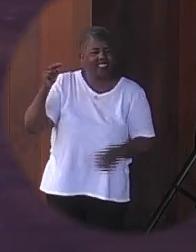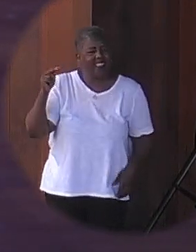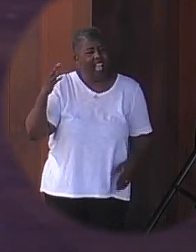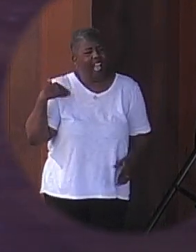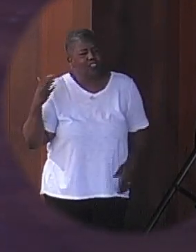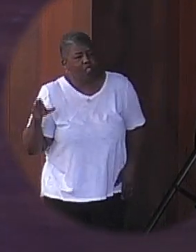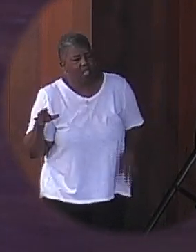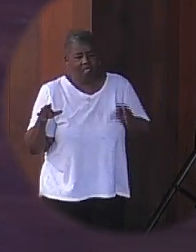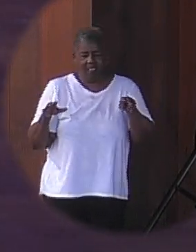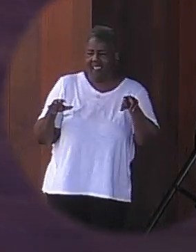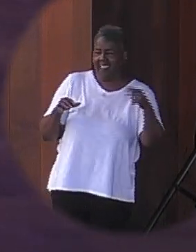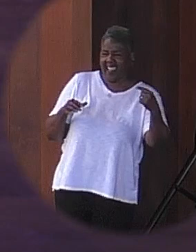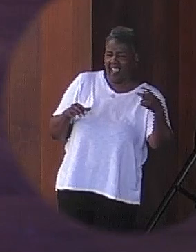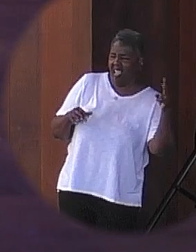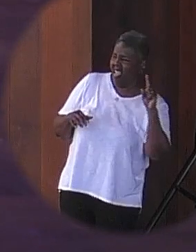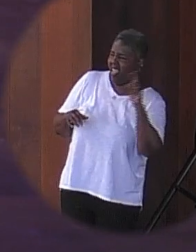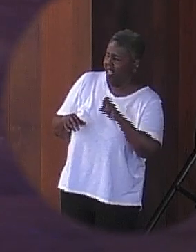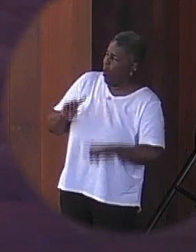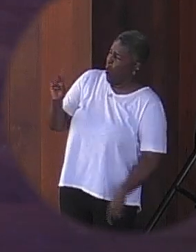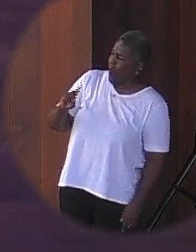and asks, where is God?